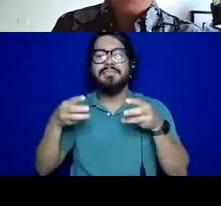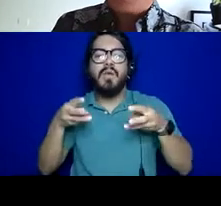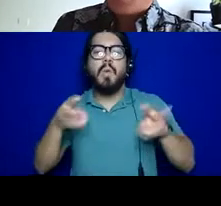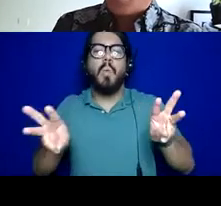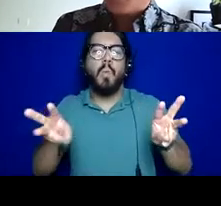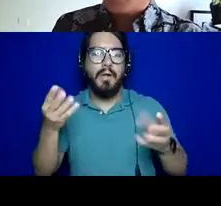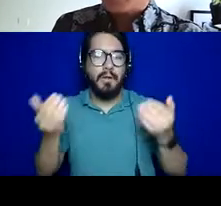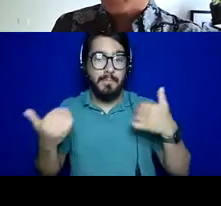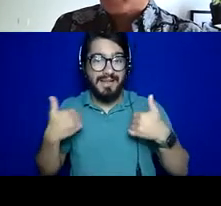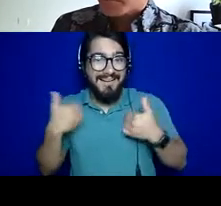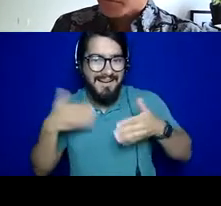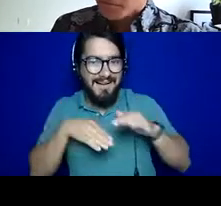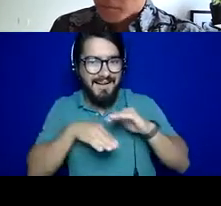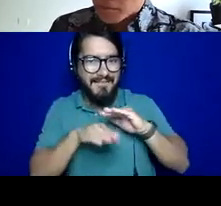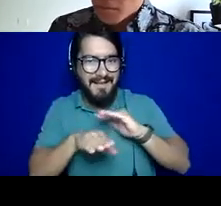not.